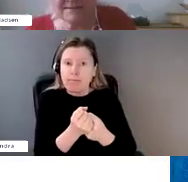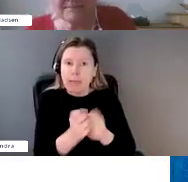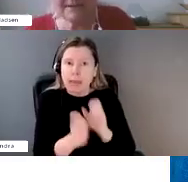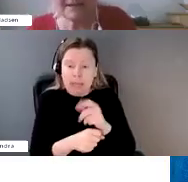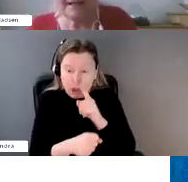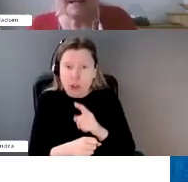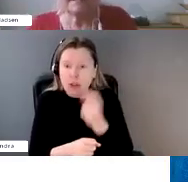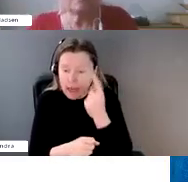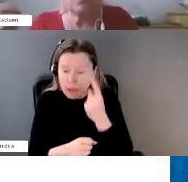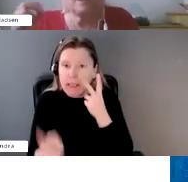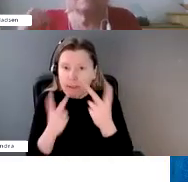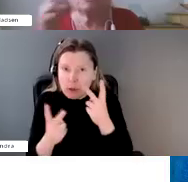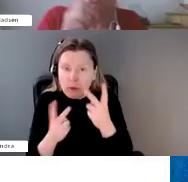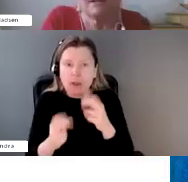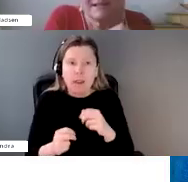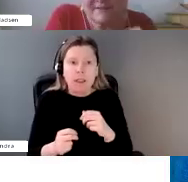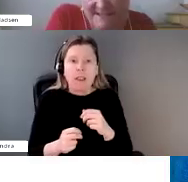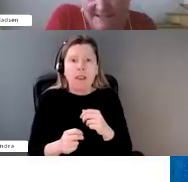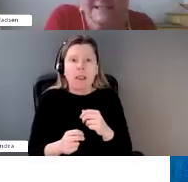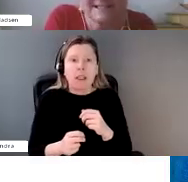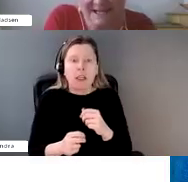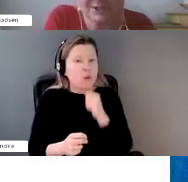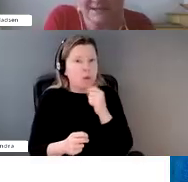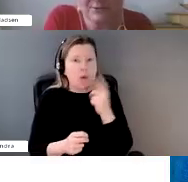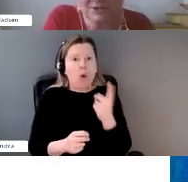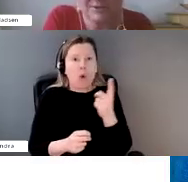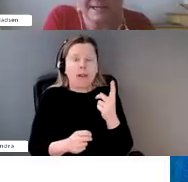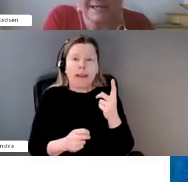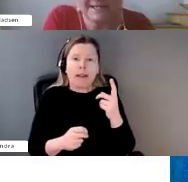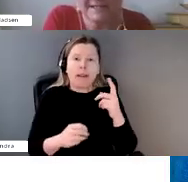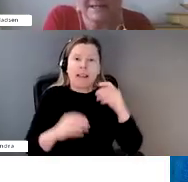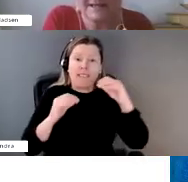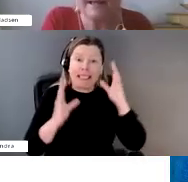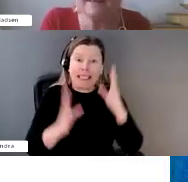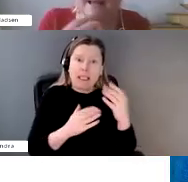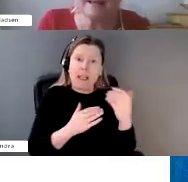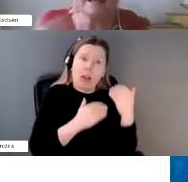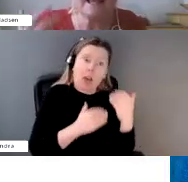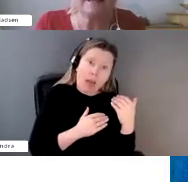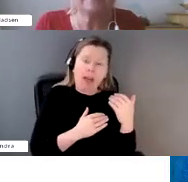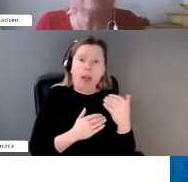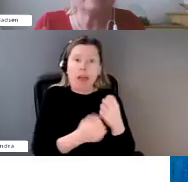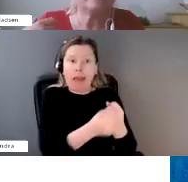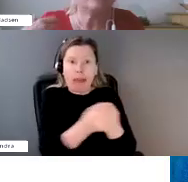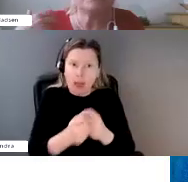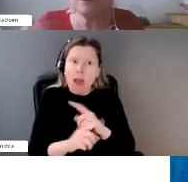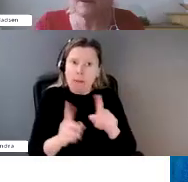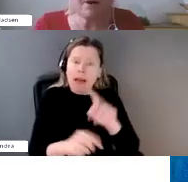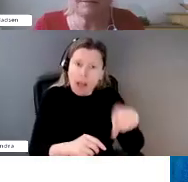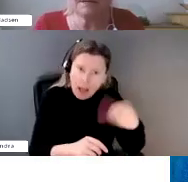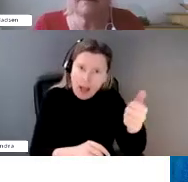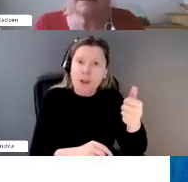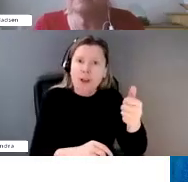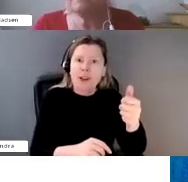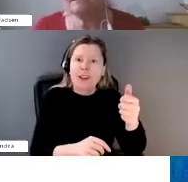visuals. So it wasn't just the facilitators that were doing it. And that, again, was great